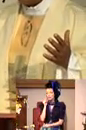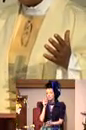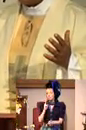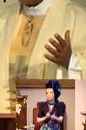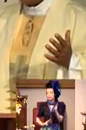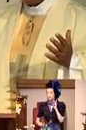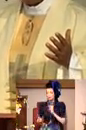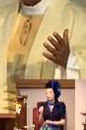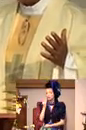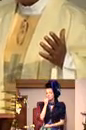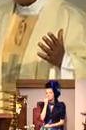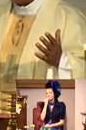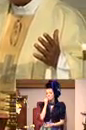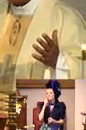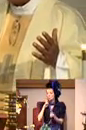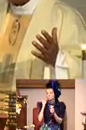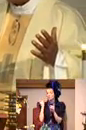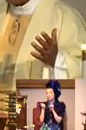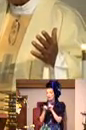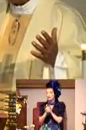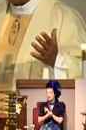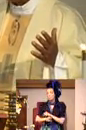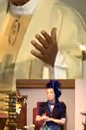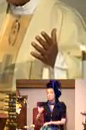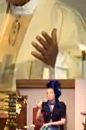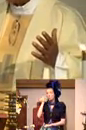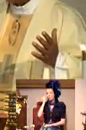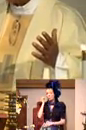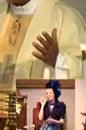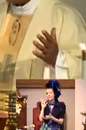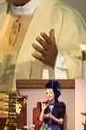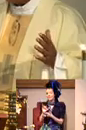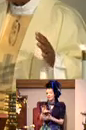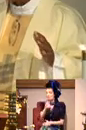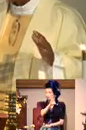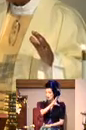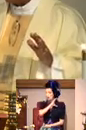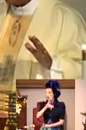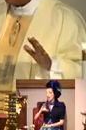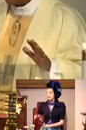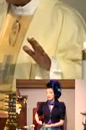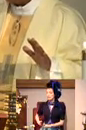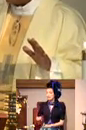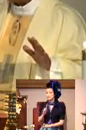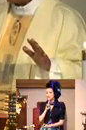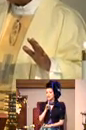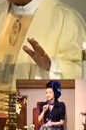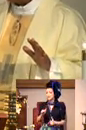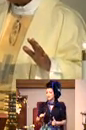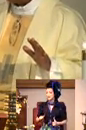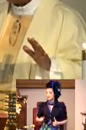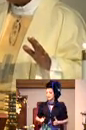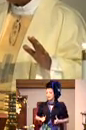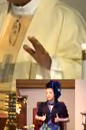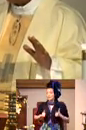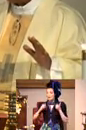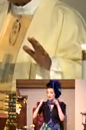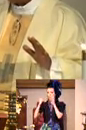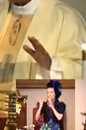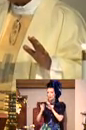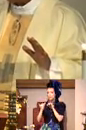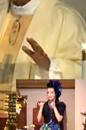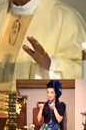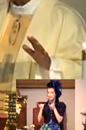these elements to be transformed, knowing that Christ is alive and present. Yes. And